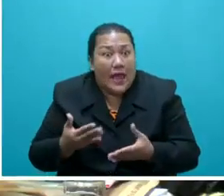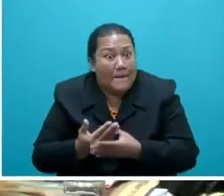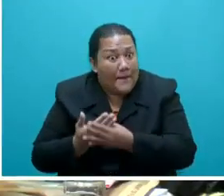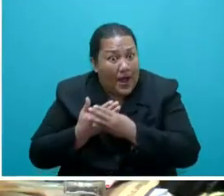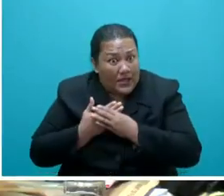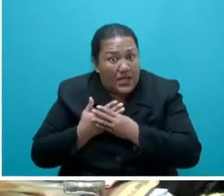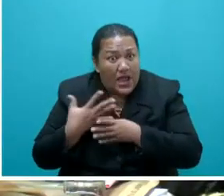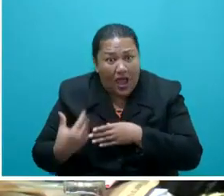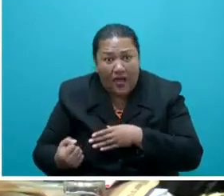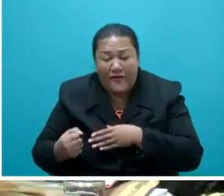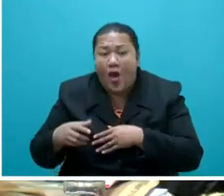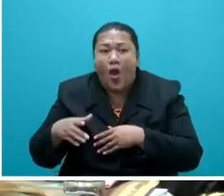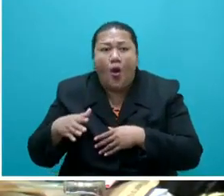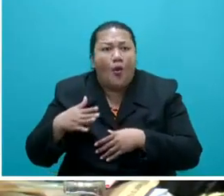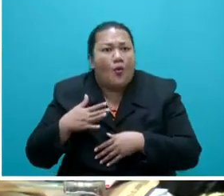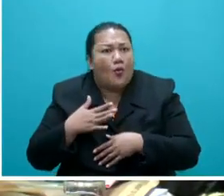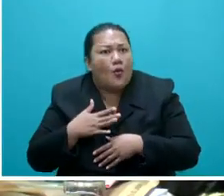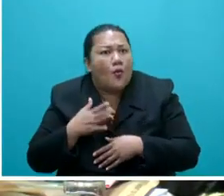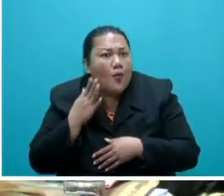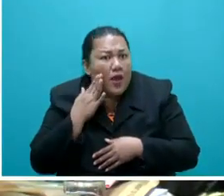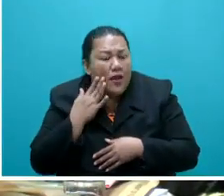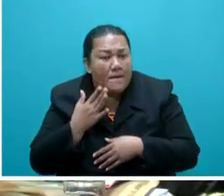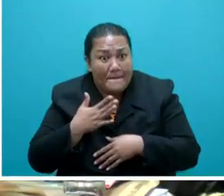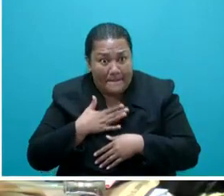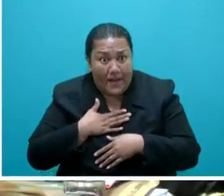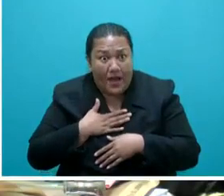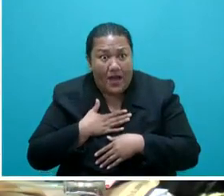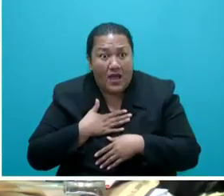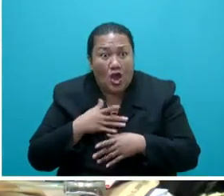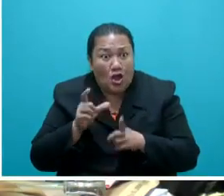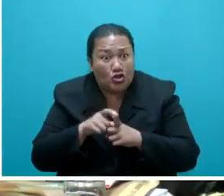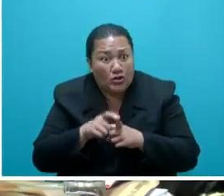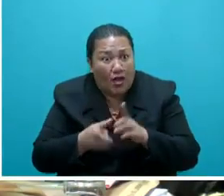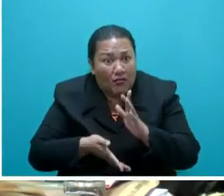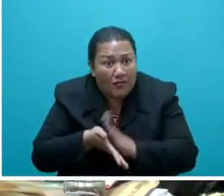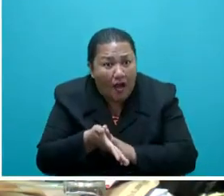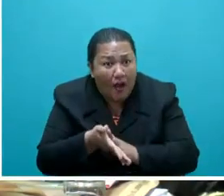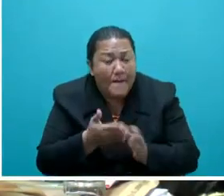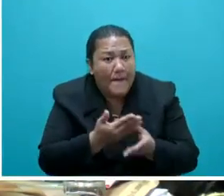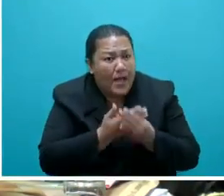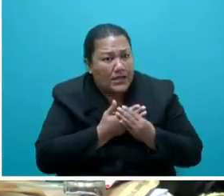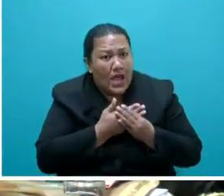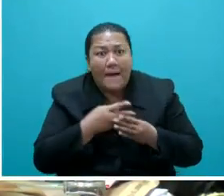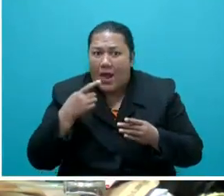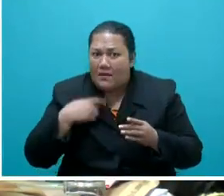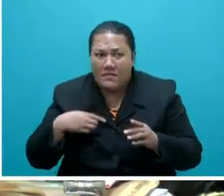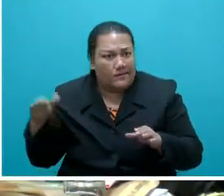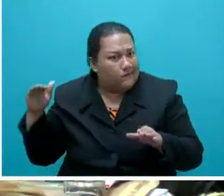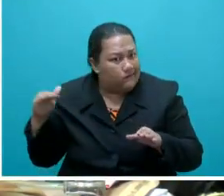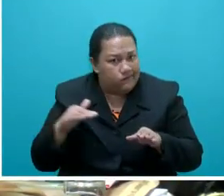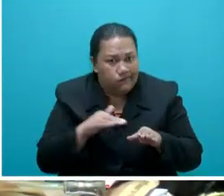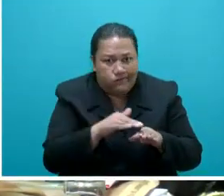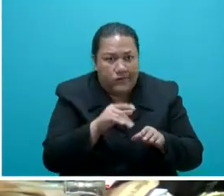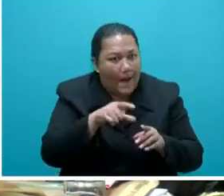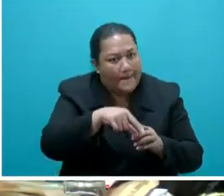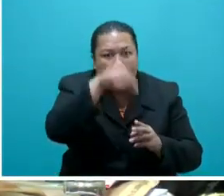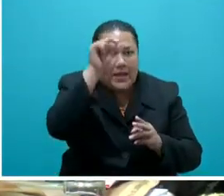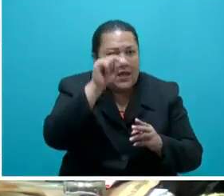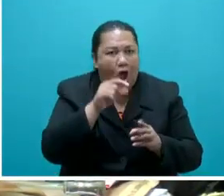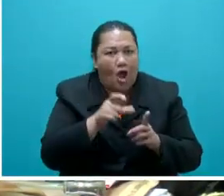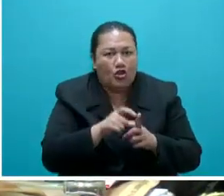had barely started, out of fear for her safety. That is fear, Honorable Speaker. That's what fear